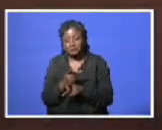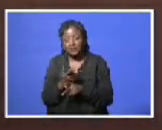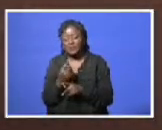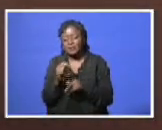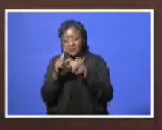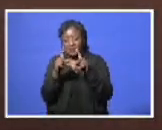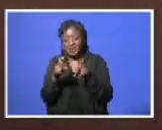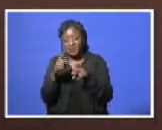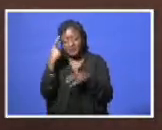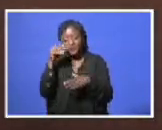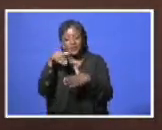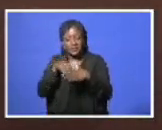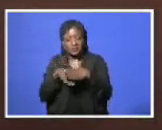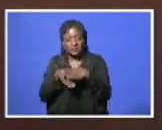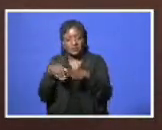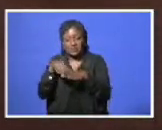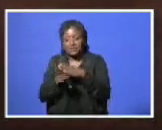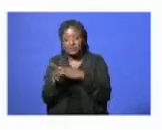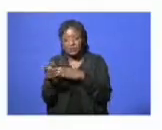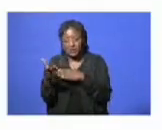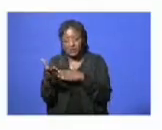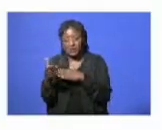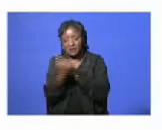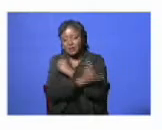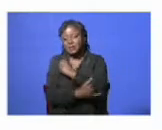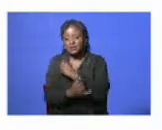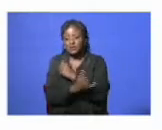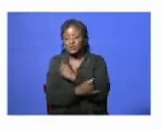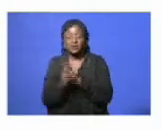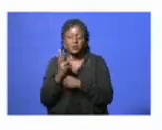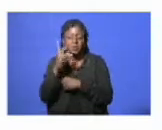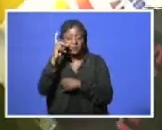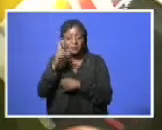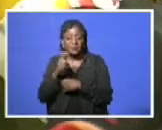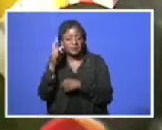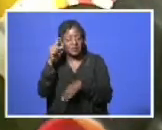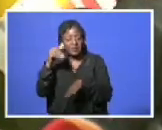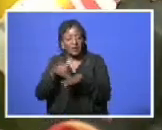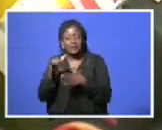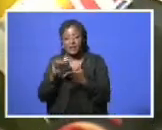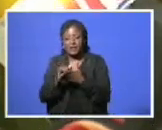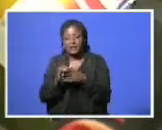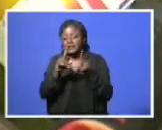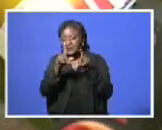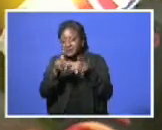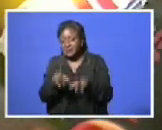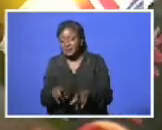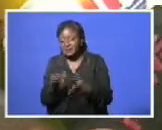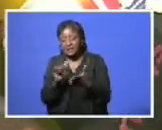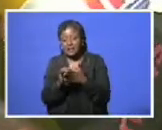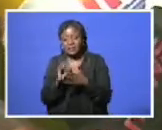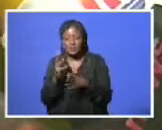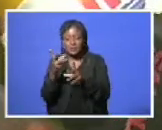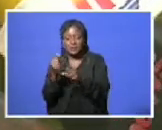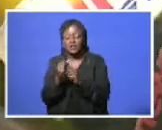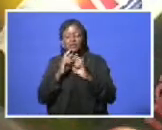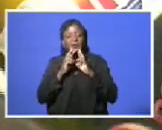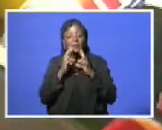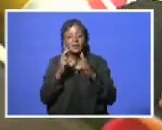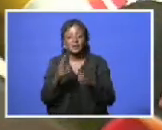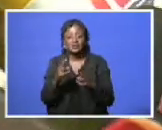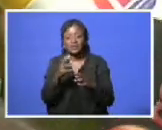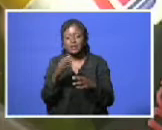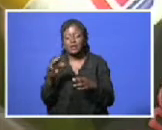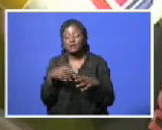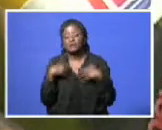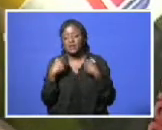test for entrance into their country. So we're going to have to look at it. We're going to have to assess it. And obviously, we will take the recommendation of our